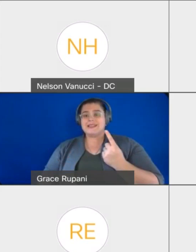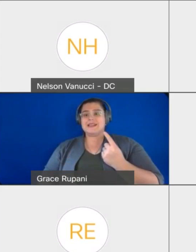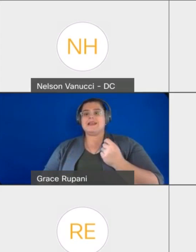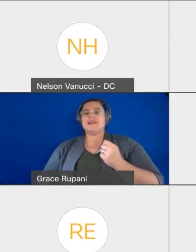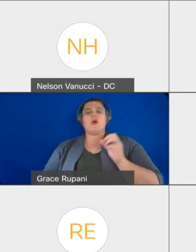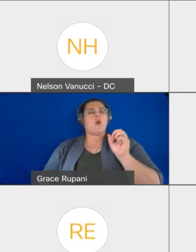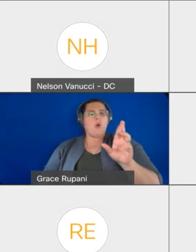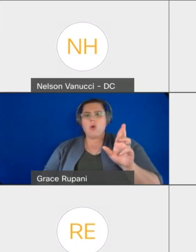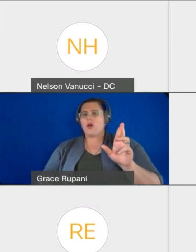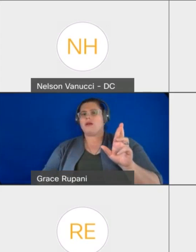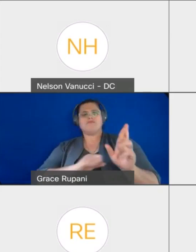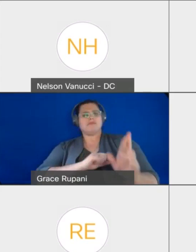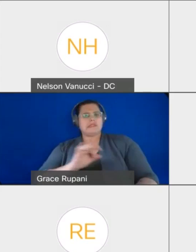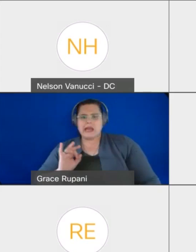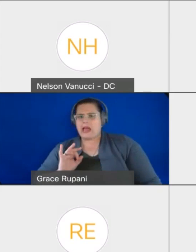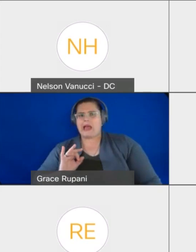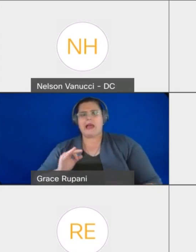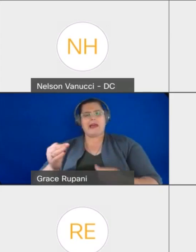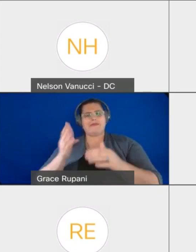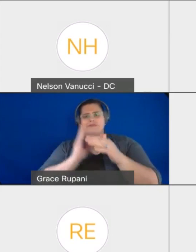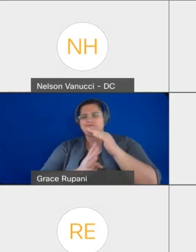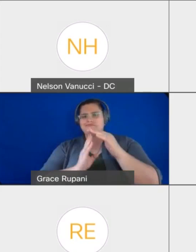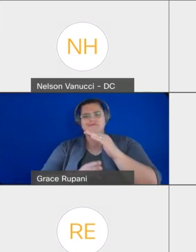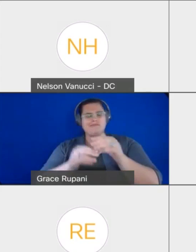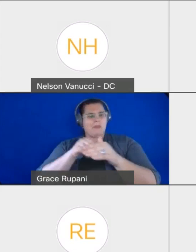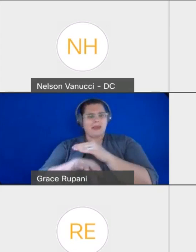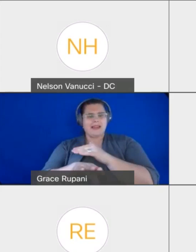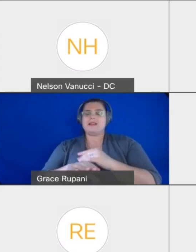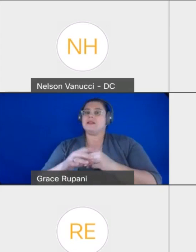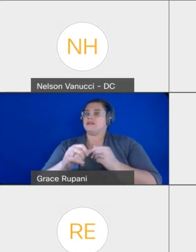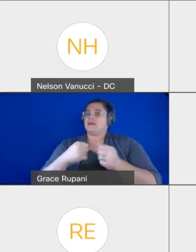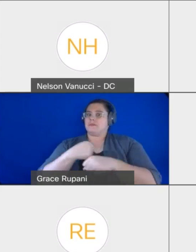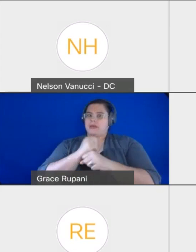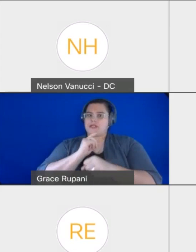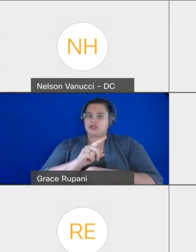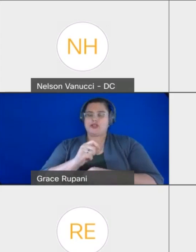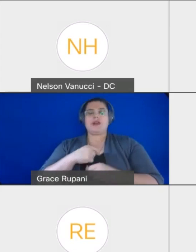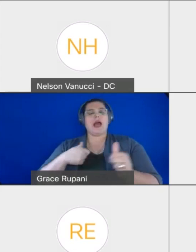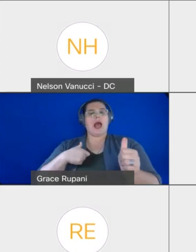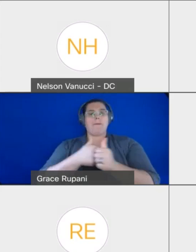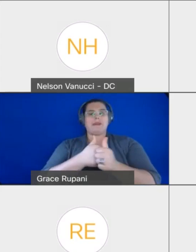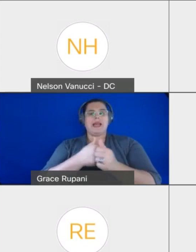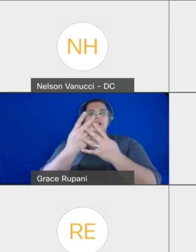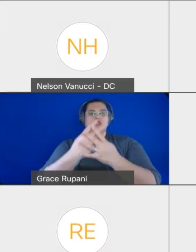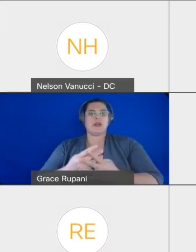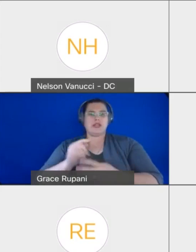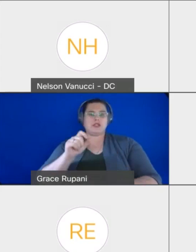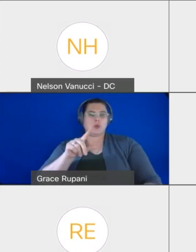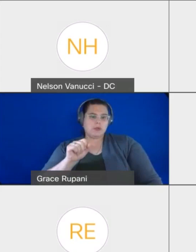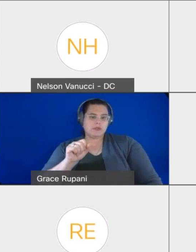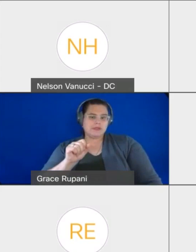or for your staff, that we need to make sure that we continue to update our screening tools to take into